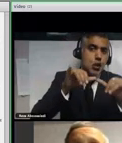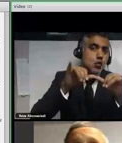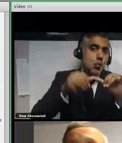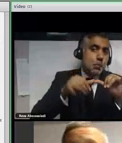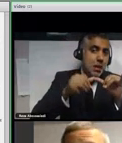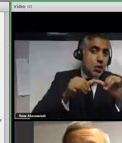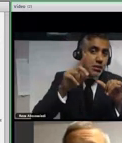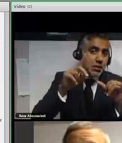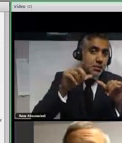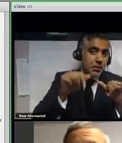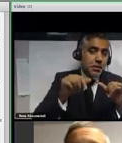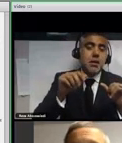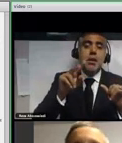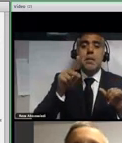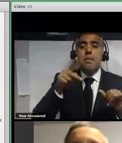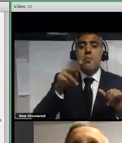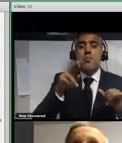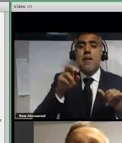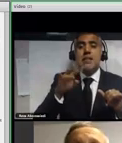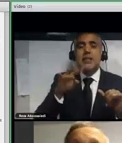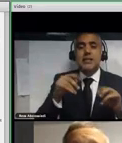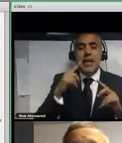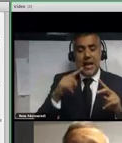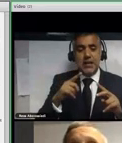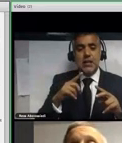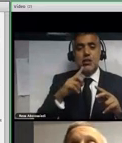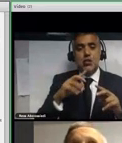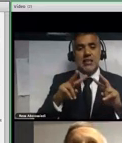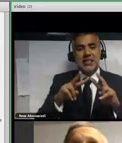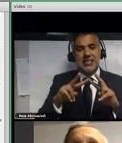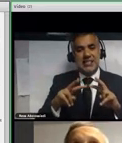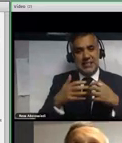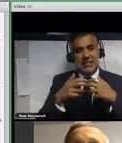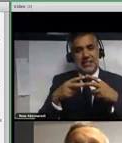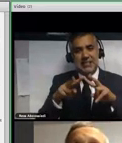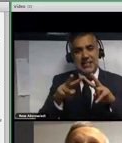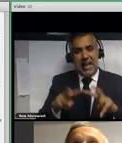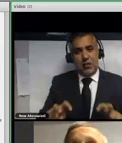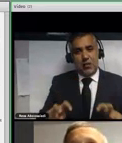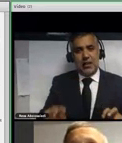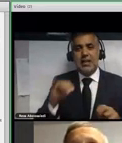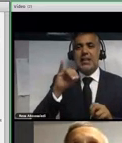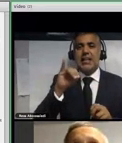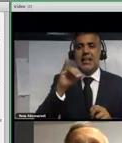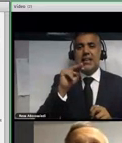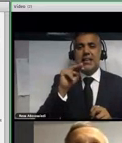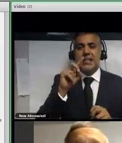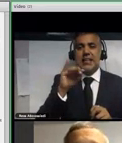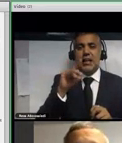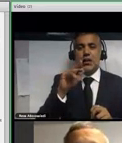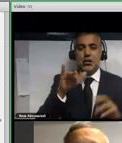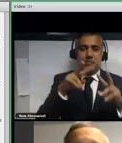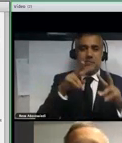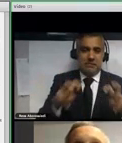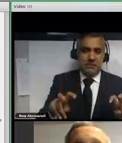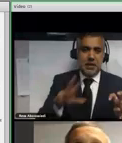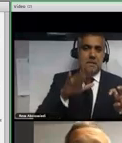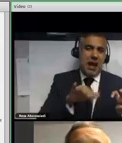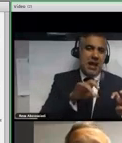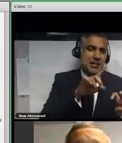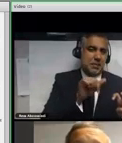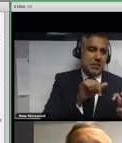disability prevalence and to be able to disaggregate indicators by disability status.